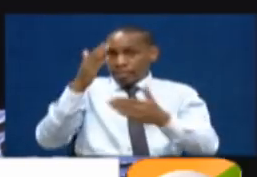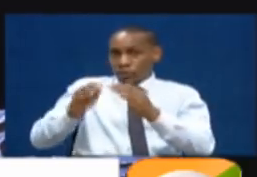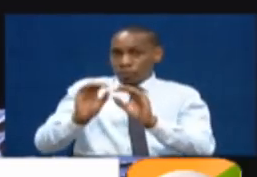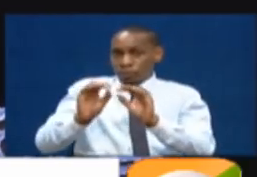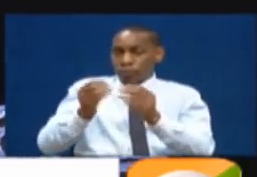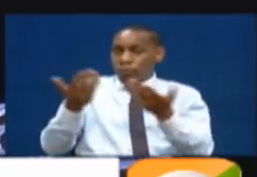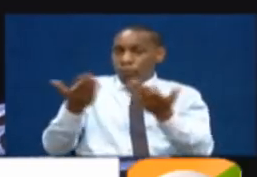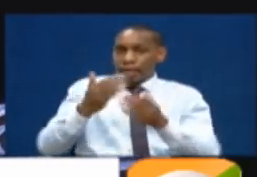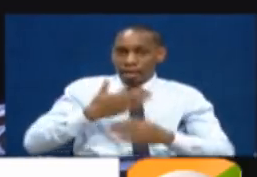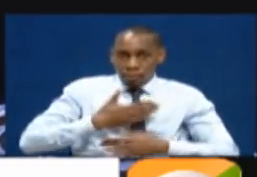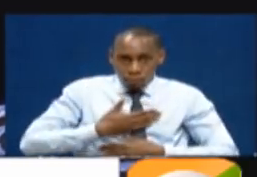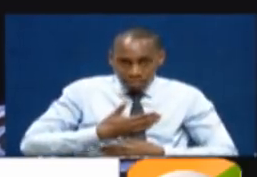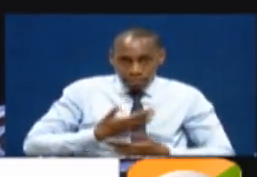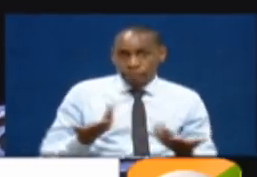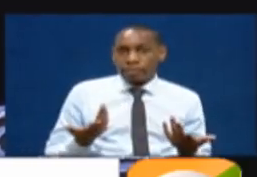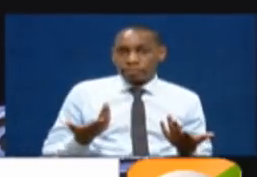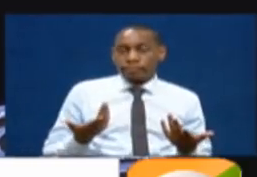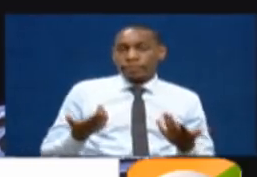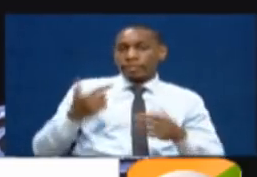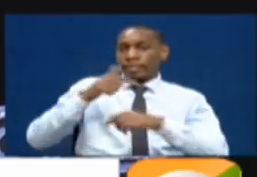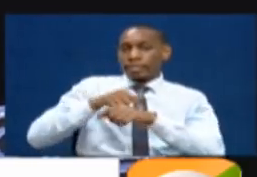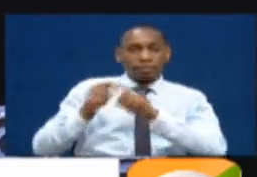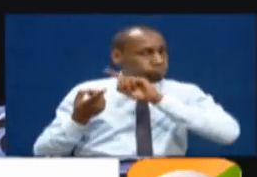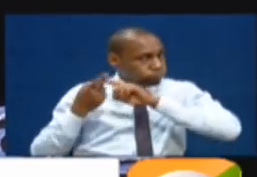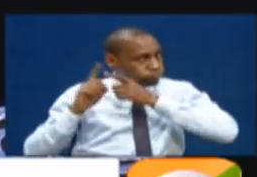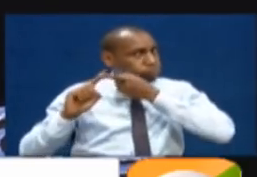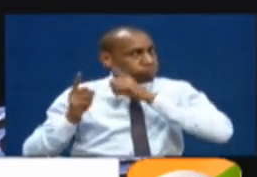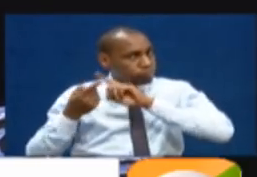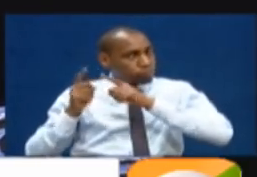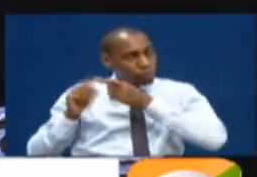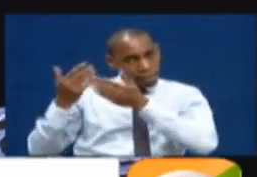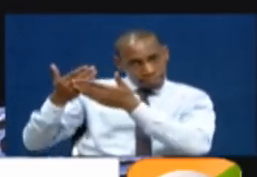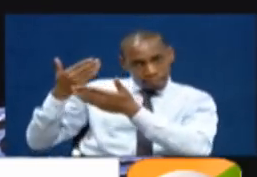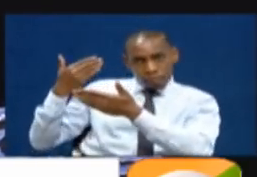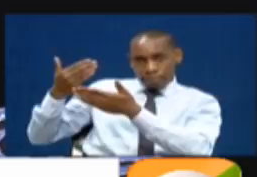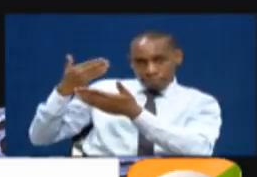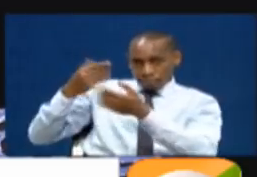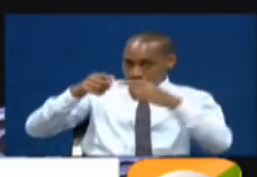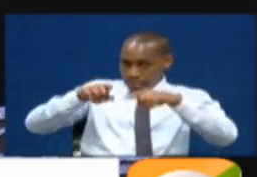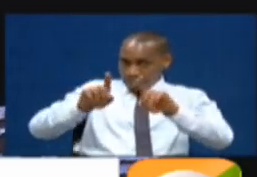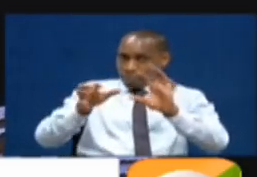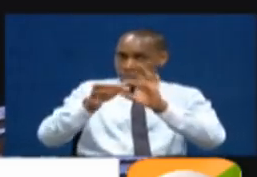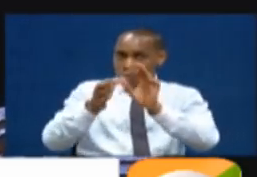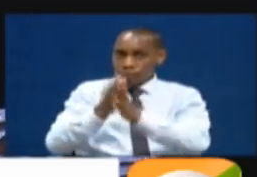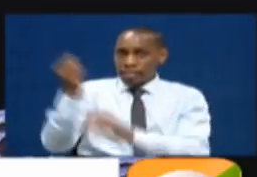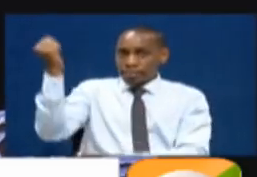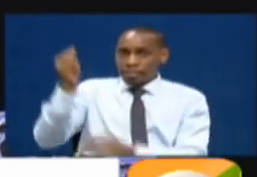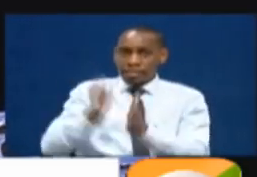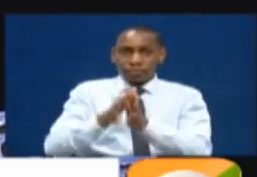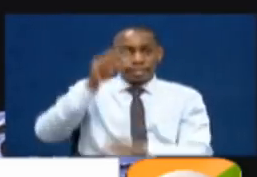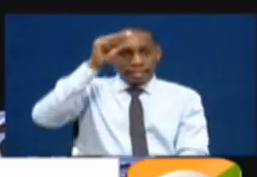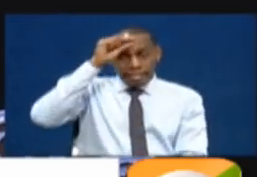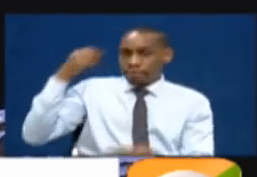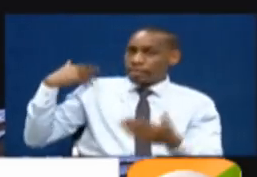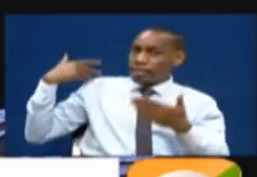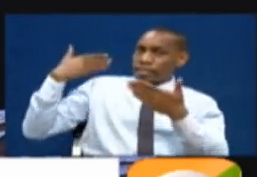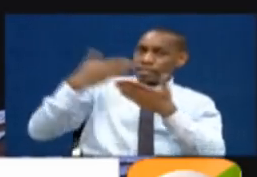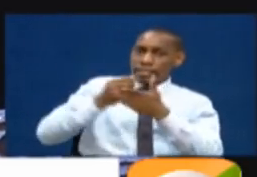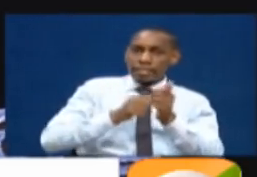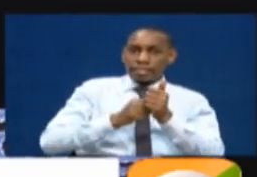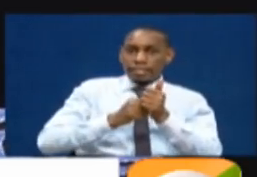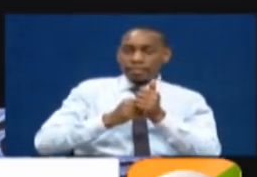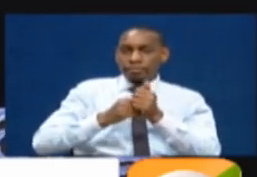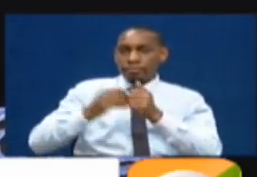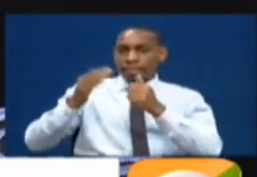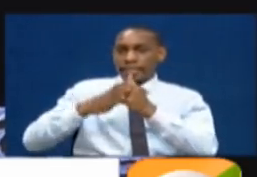Mheshimiwa? You know, when we think back, you've been in politics and also in government since 1989